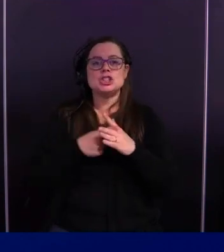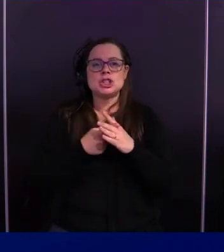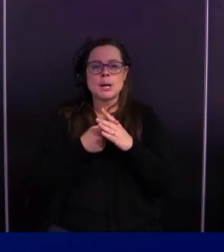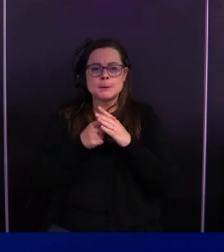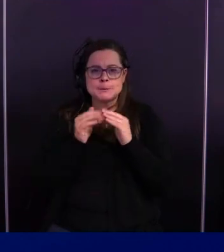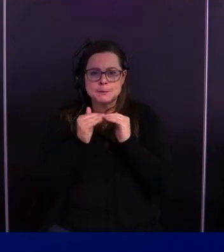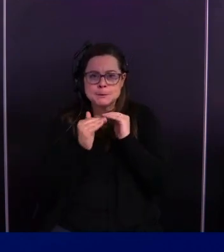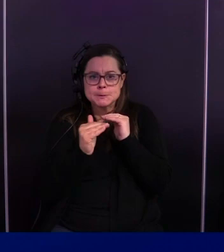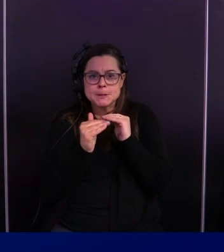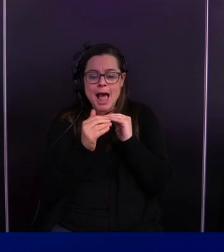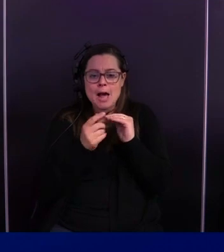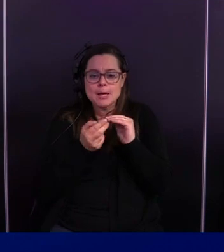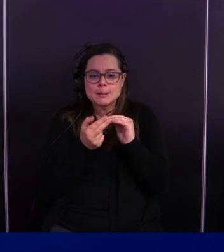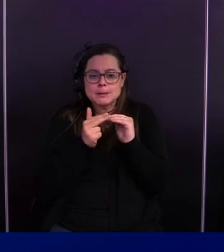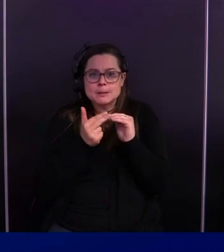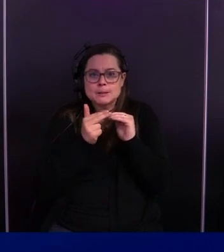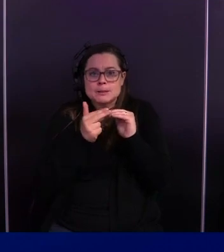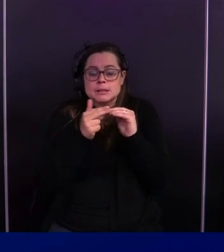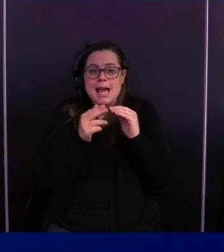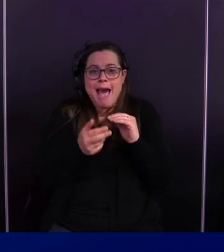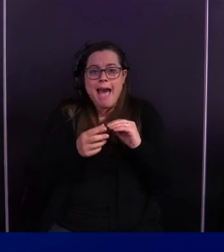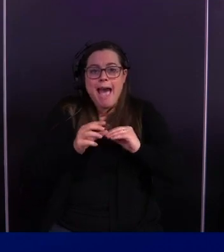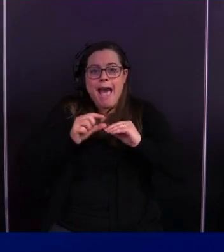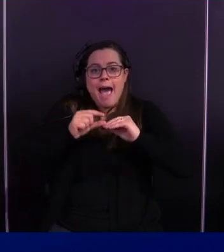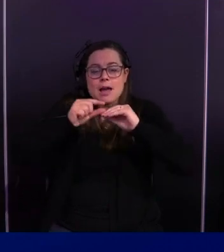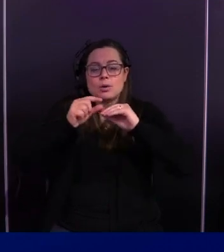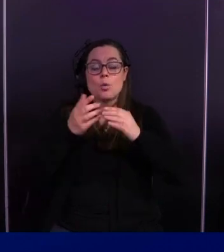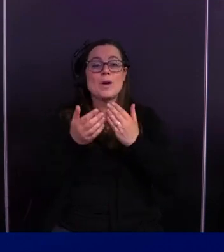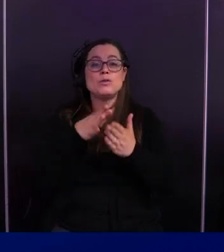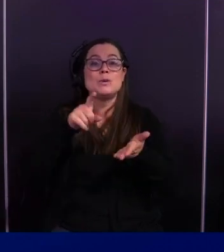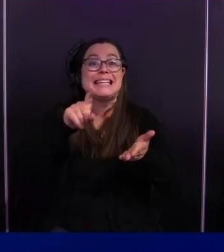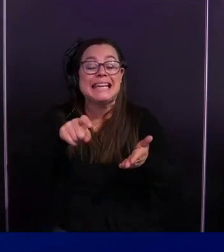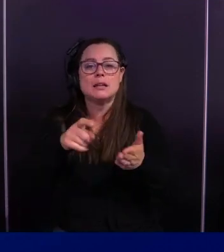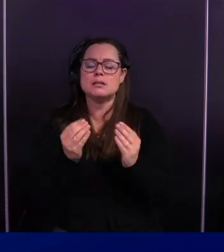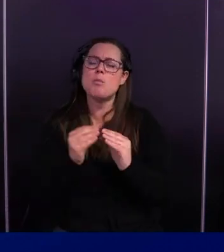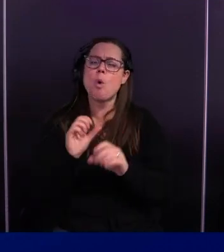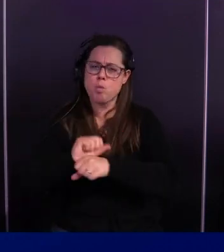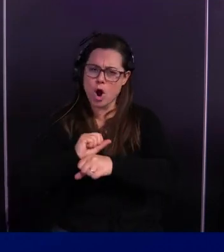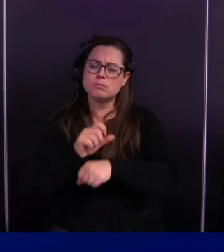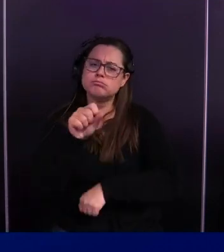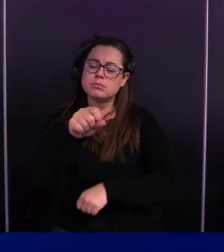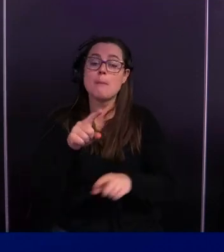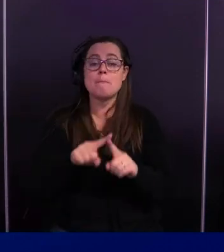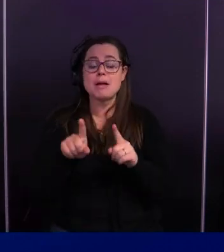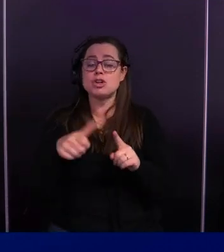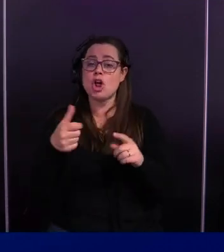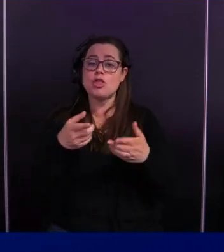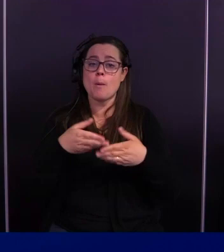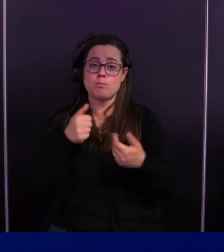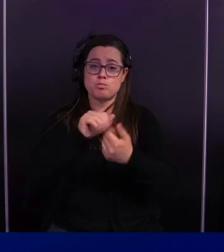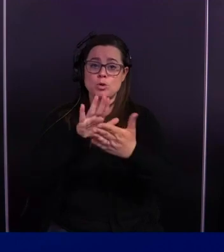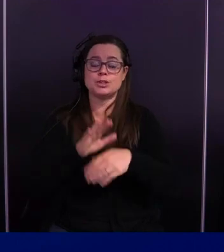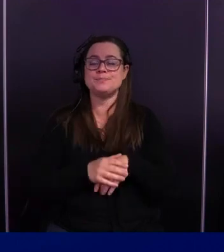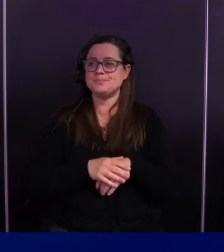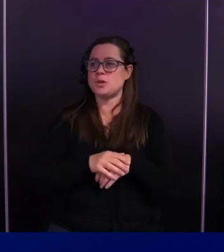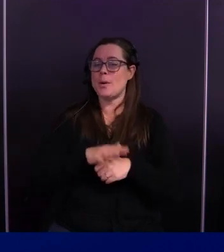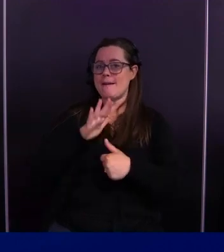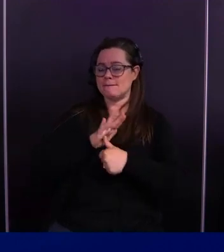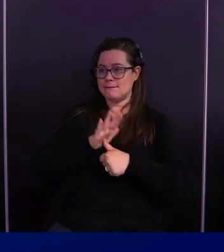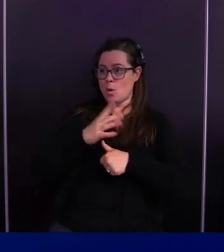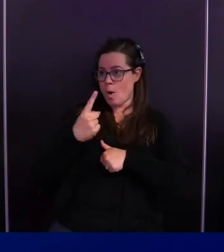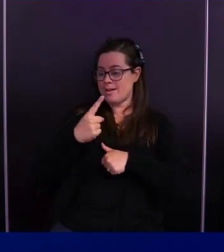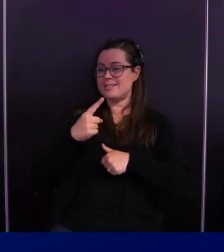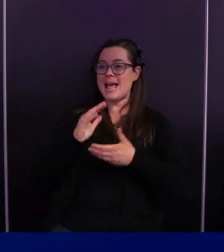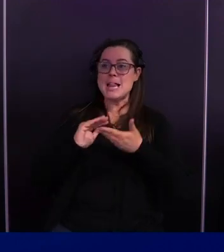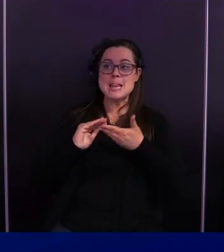in the ones you need, which also works. It's just a bit more effort to do it that way. Yeah. All right, so that was number one. So least privilege. Least privilege. Least